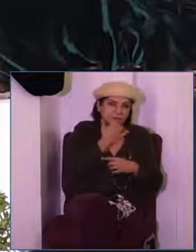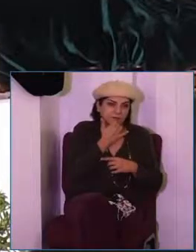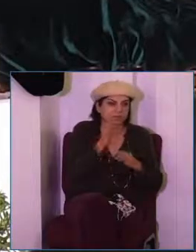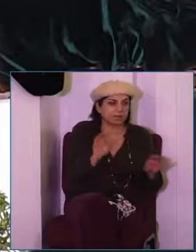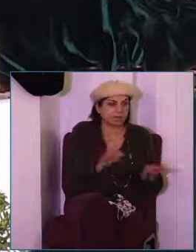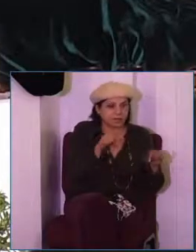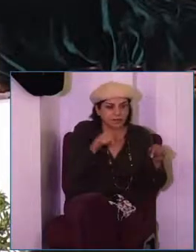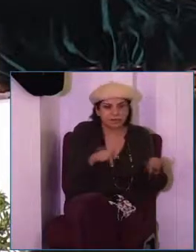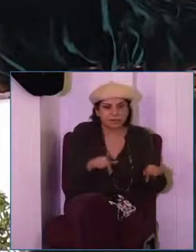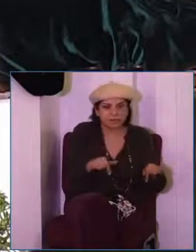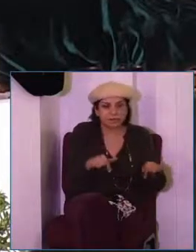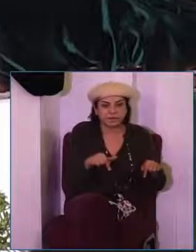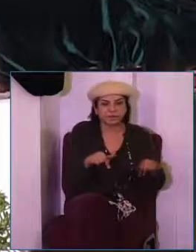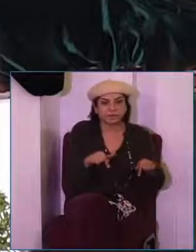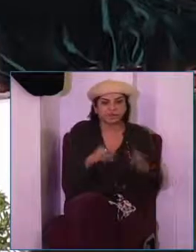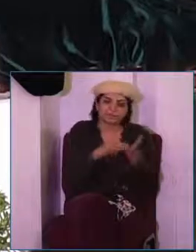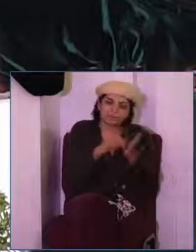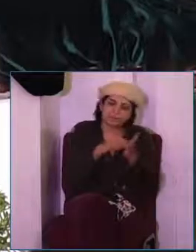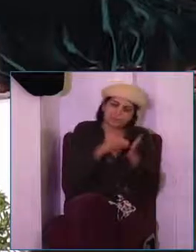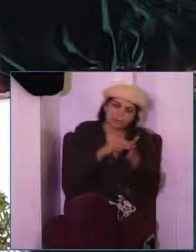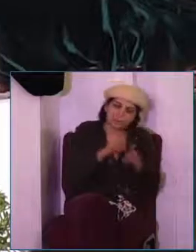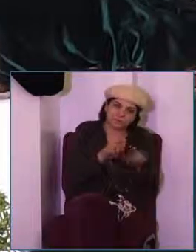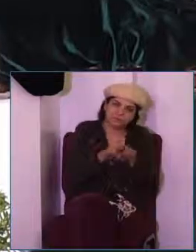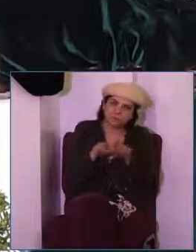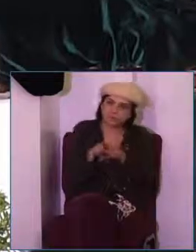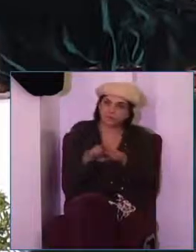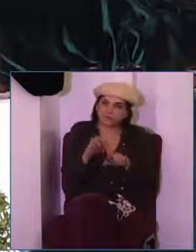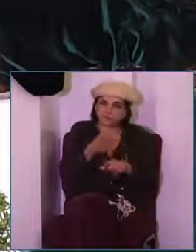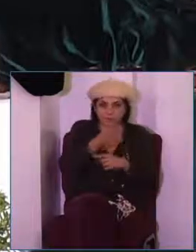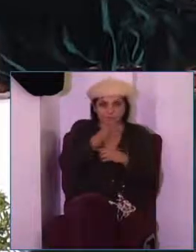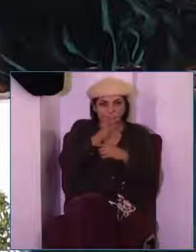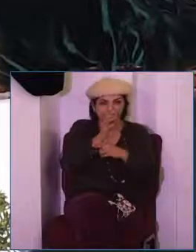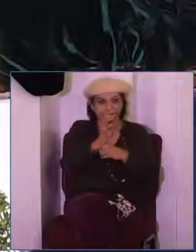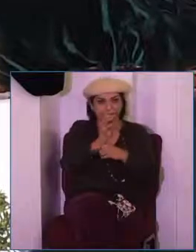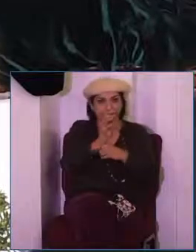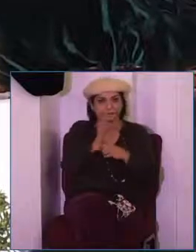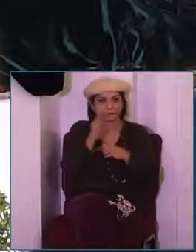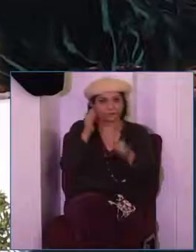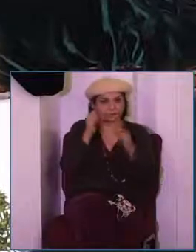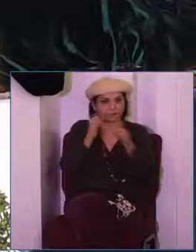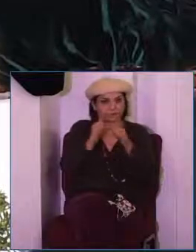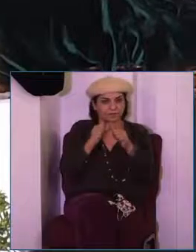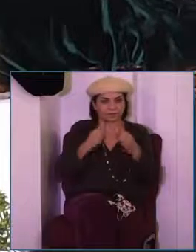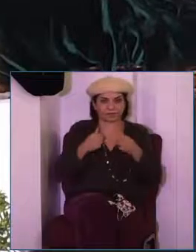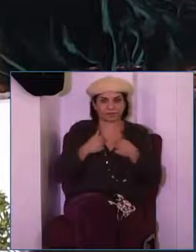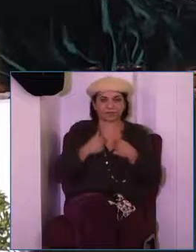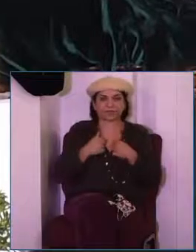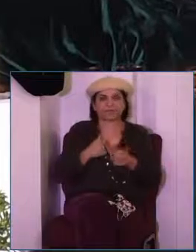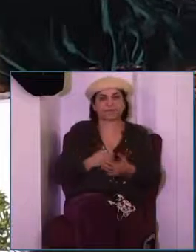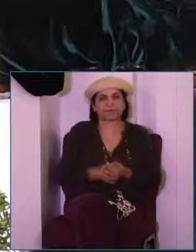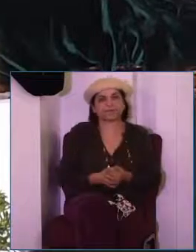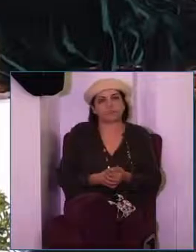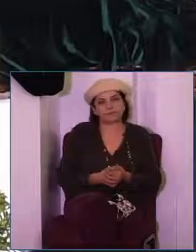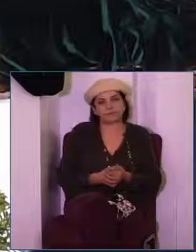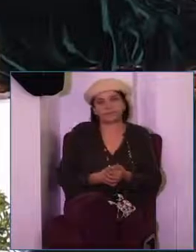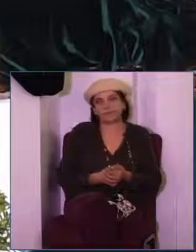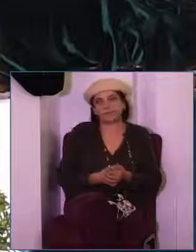this as often as you drink it in remembrance of me.